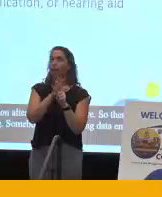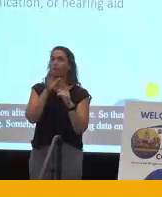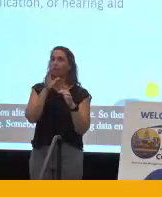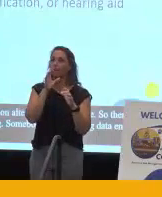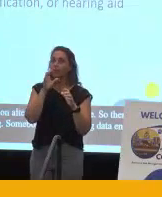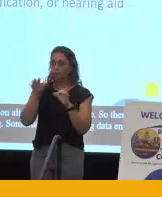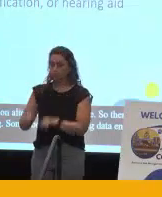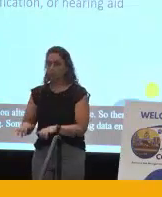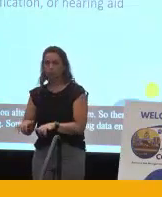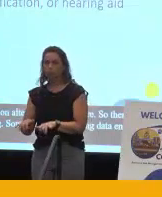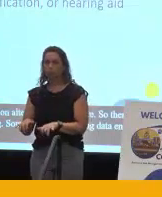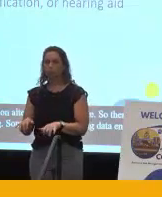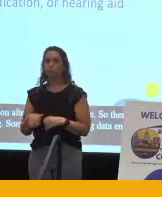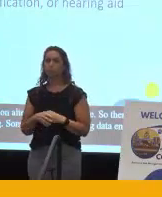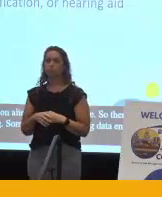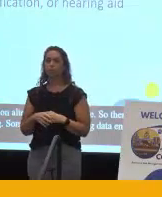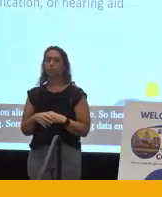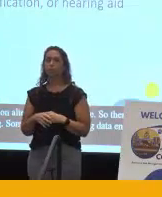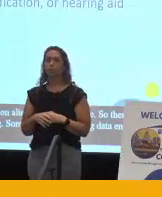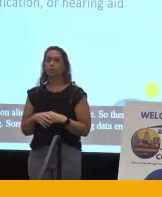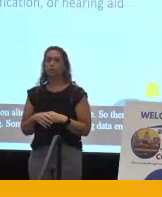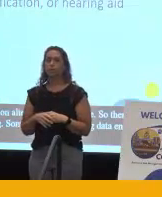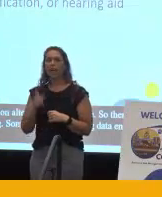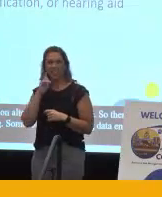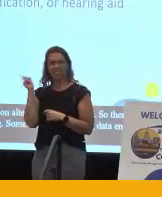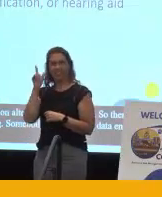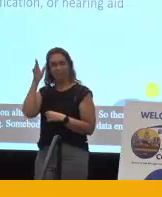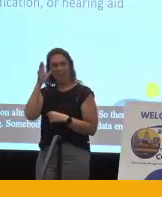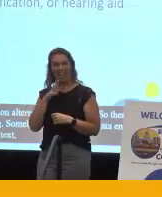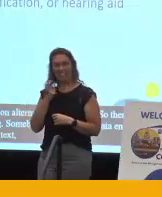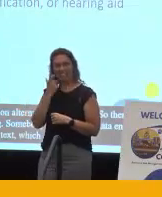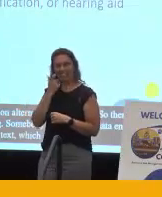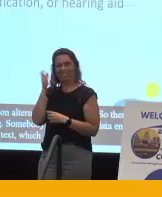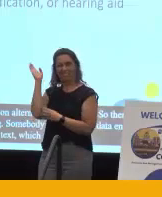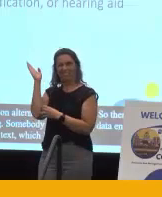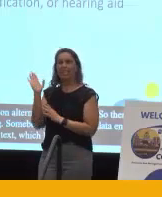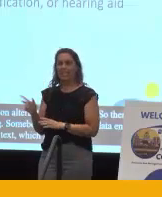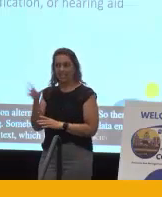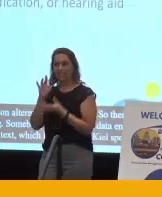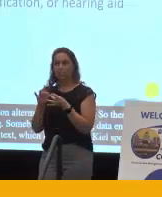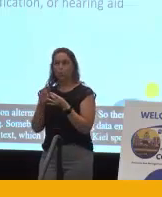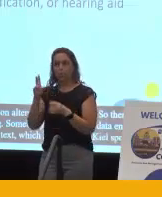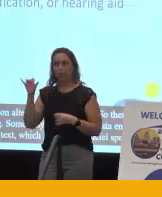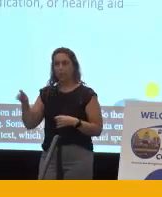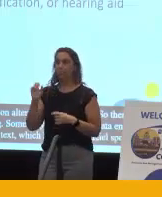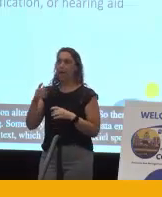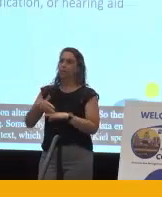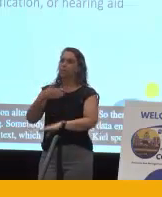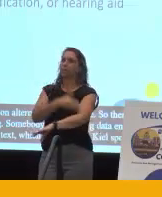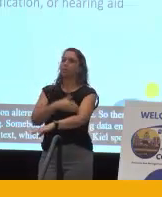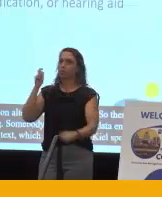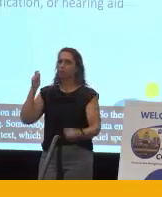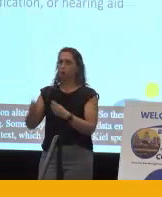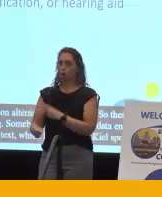communication right into text, which I believe Mr. Keel spoke about that he uses. And that has definitely evolved as you heard